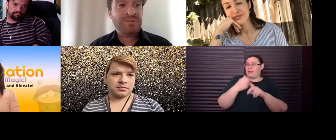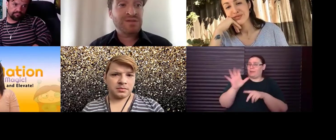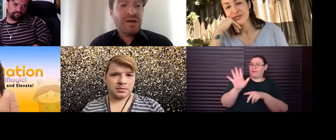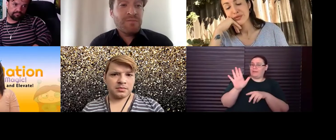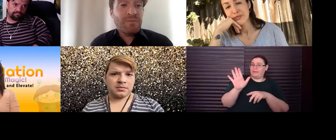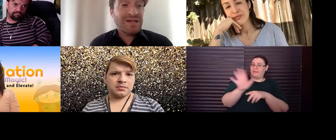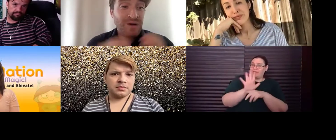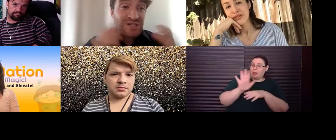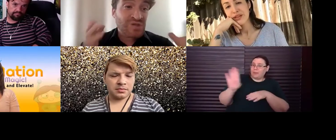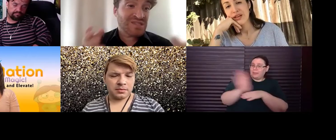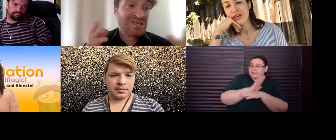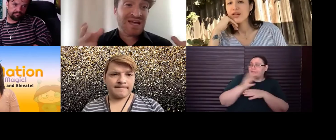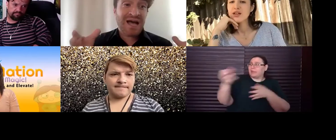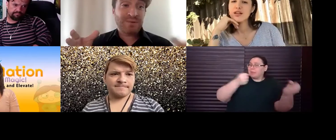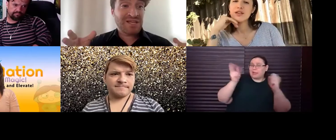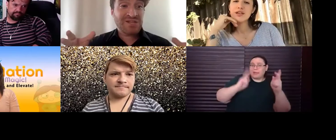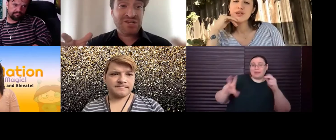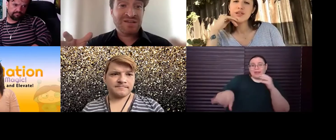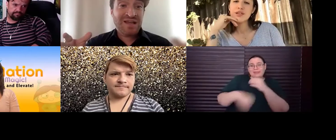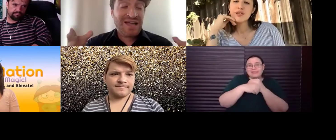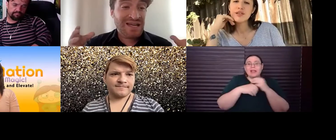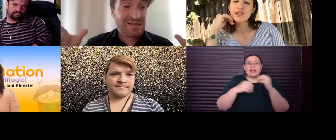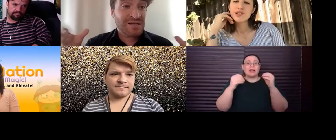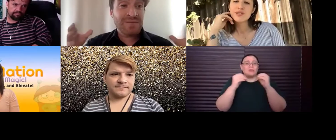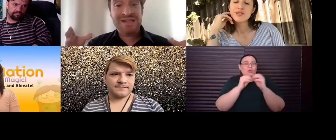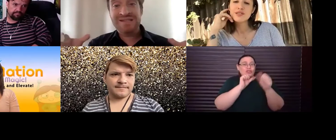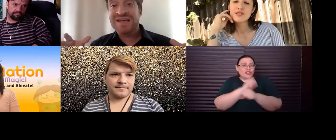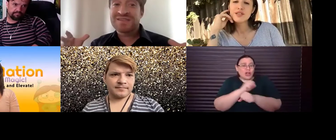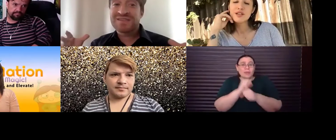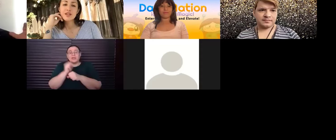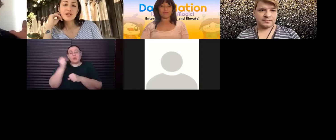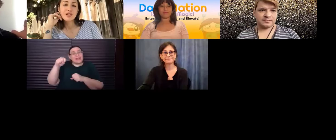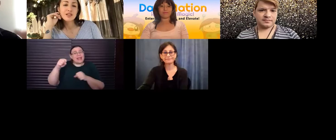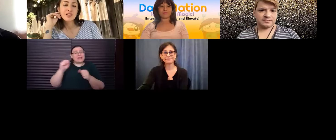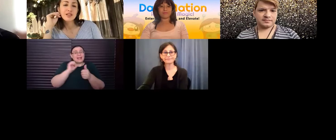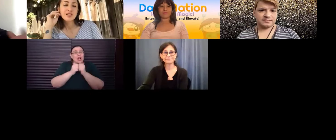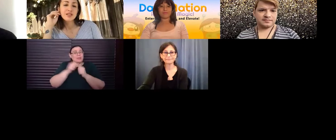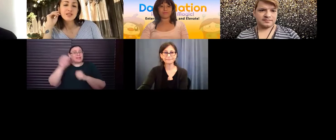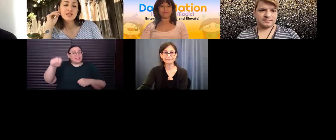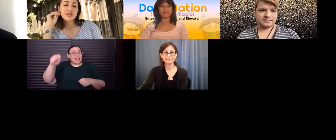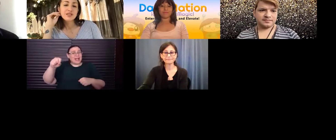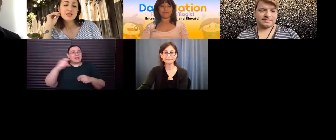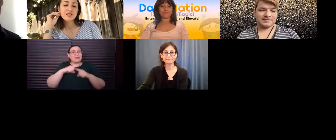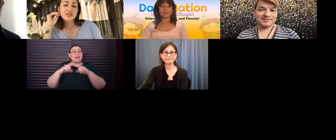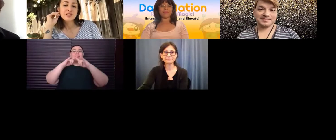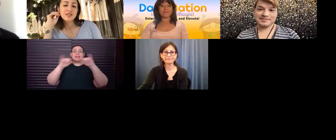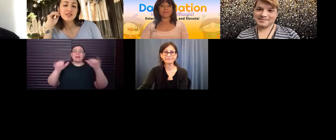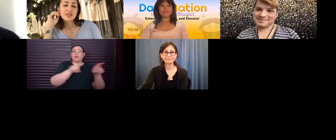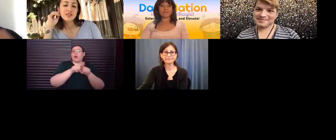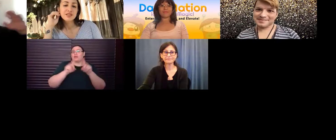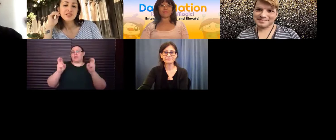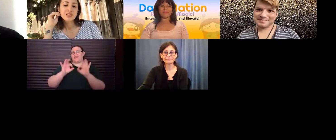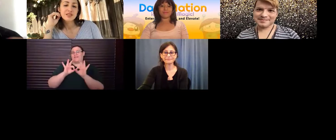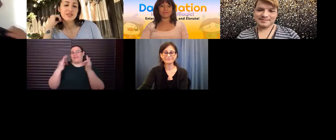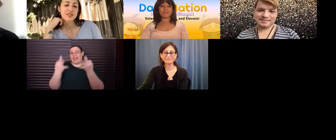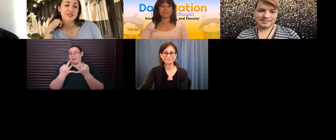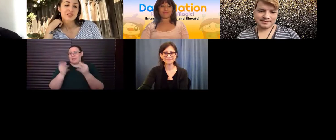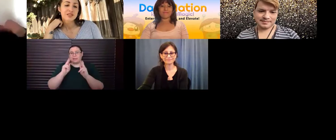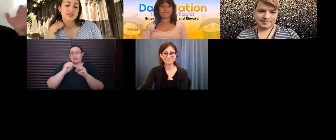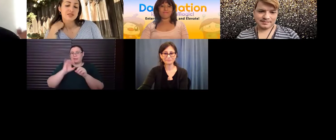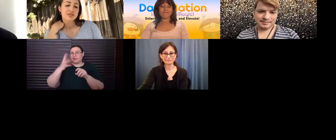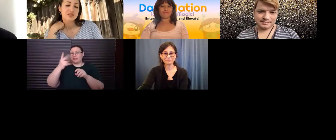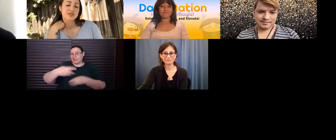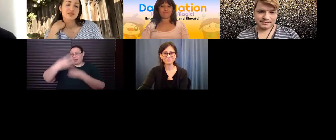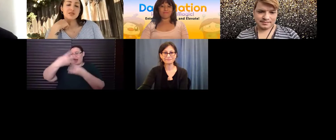this is leading to other jobs. But as much as this is a competition, it is in many senses like a family. You know, we have people in the chat